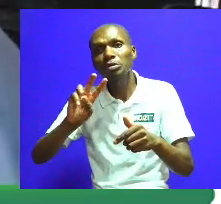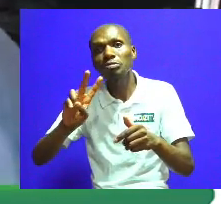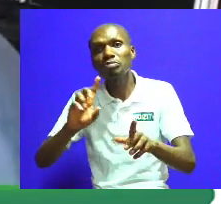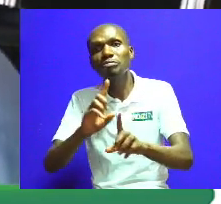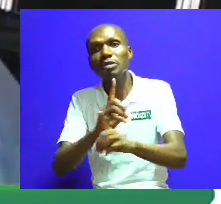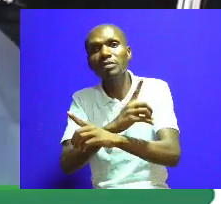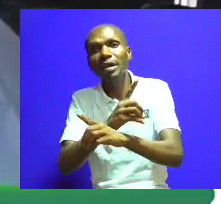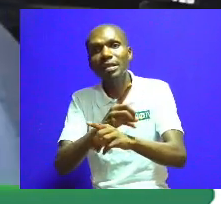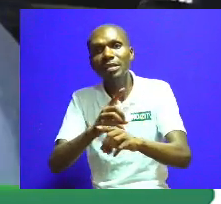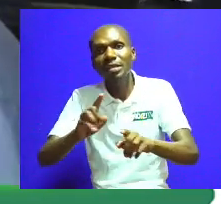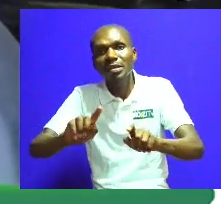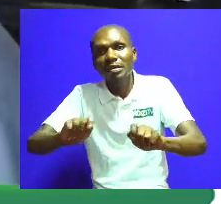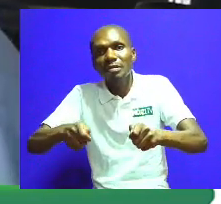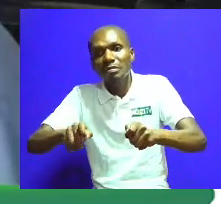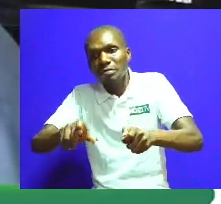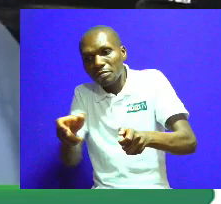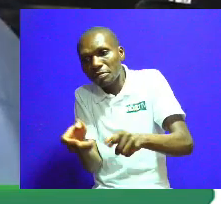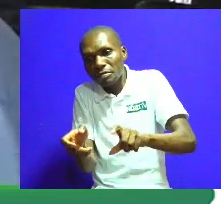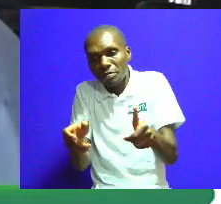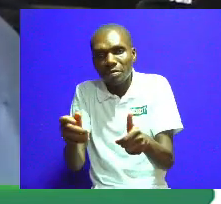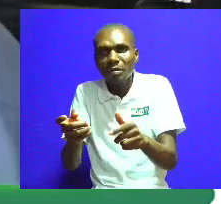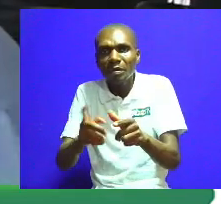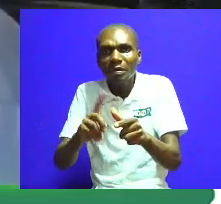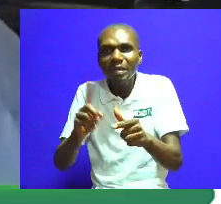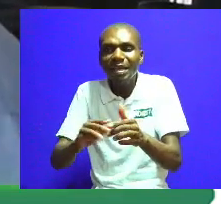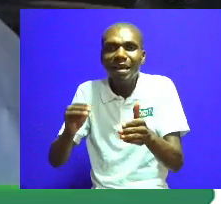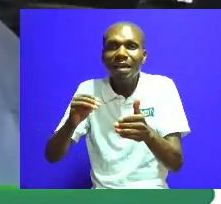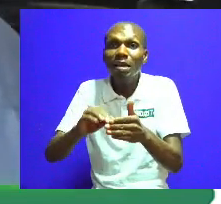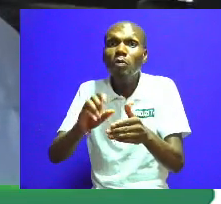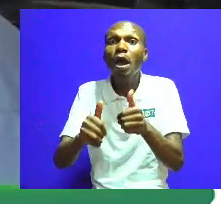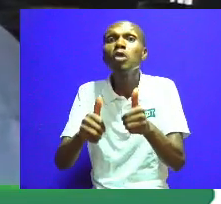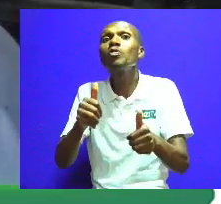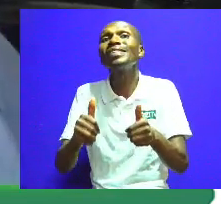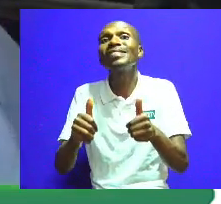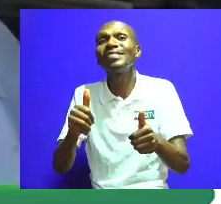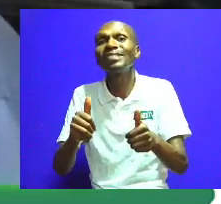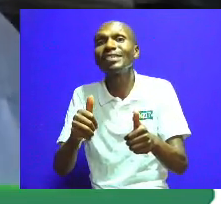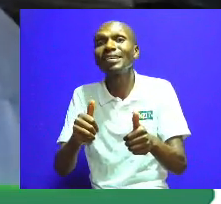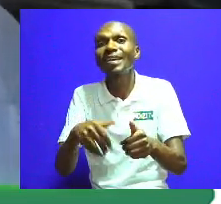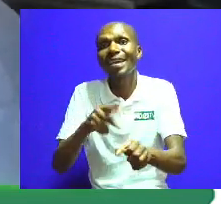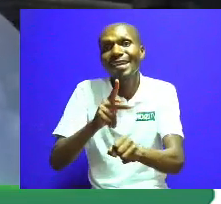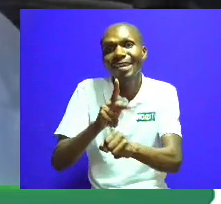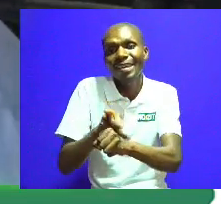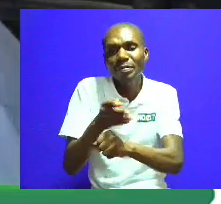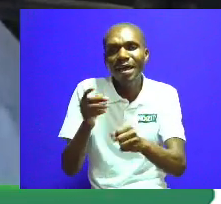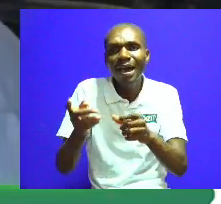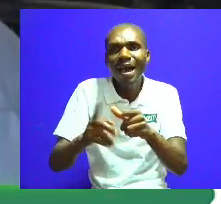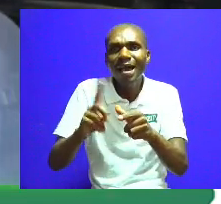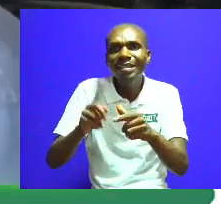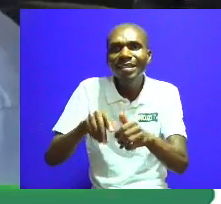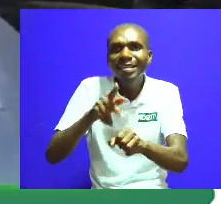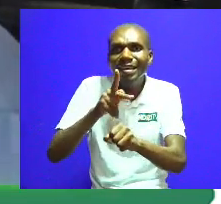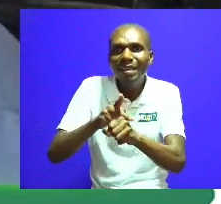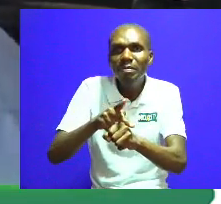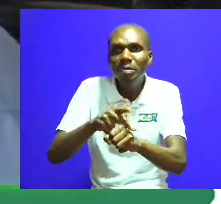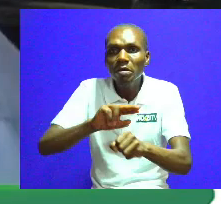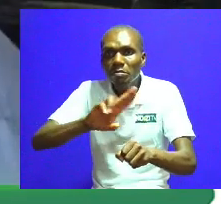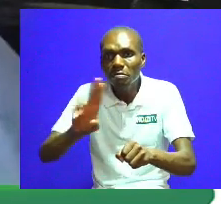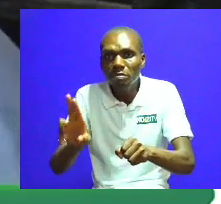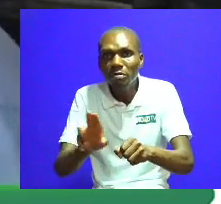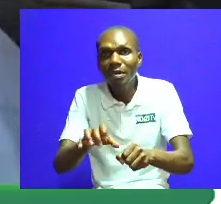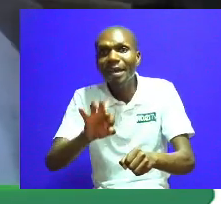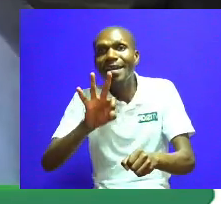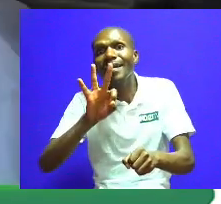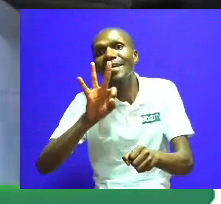system. There's one portable charger and one charger that is installed. So the installed charger in a charge for 3 hours.